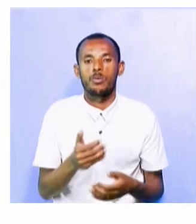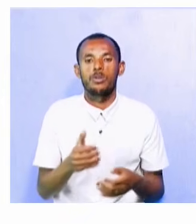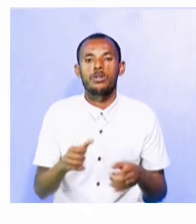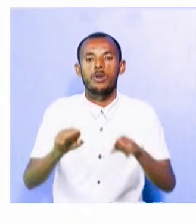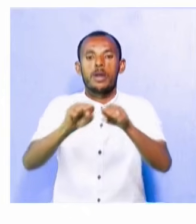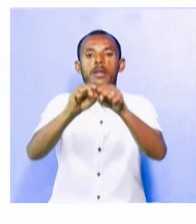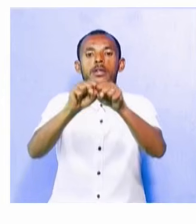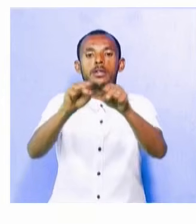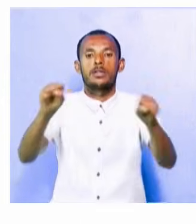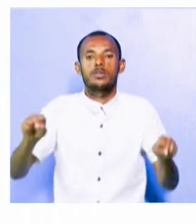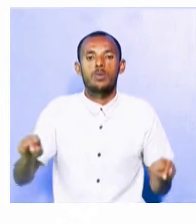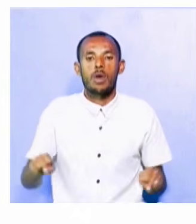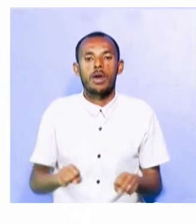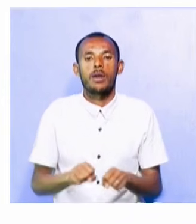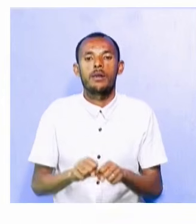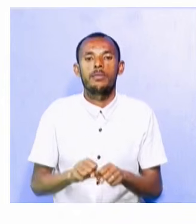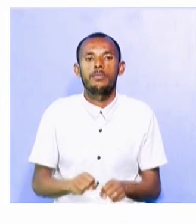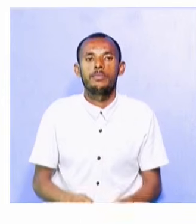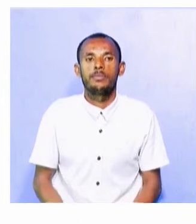new square